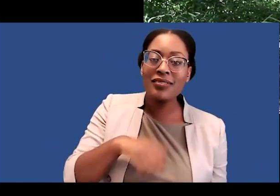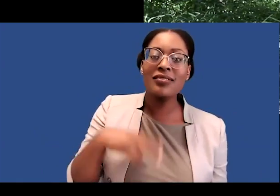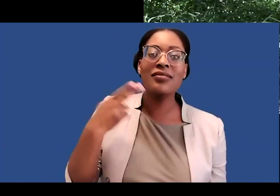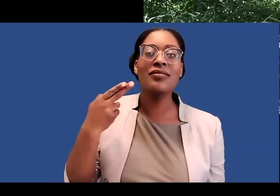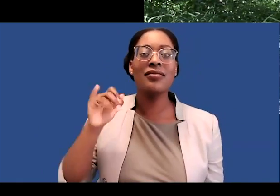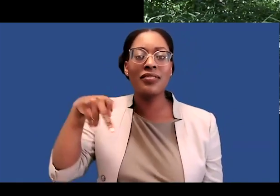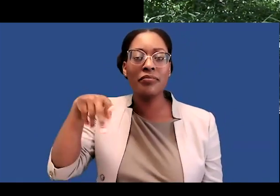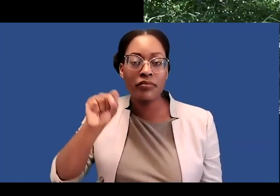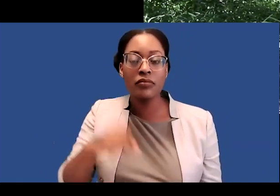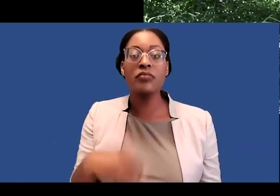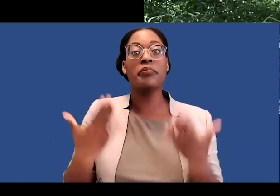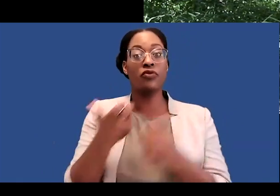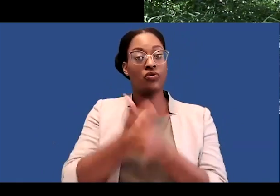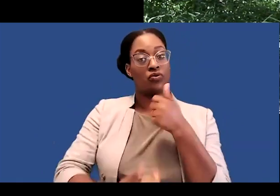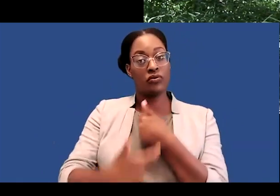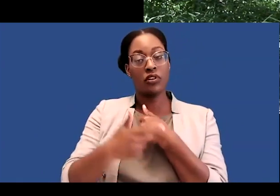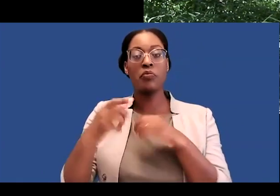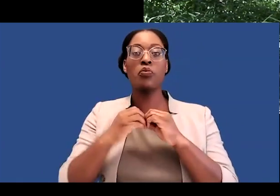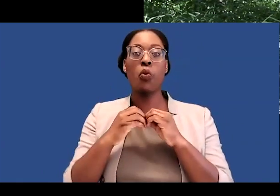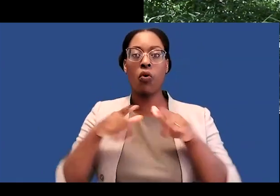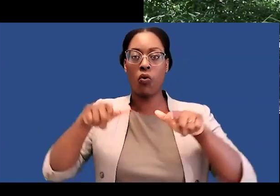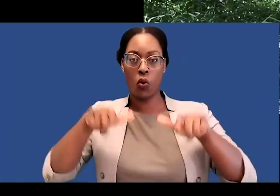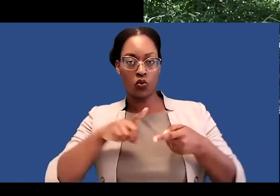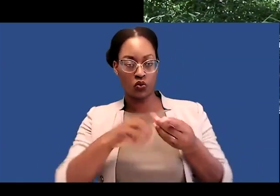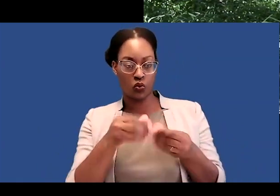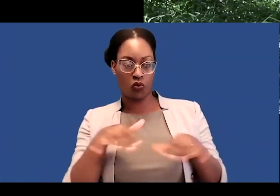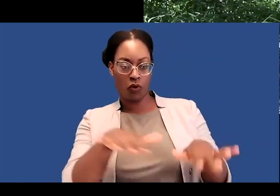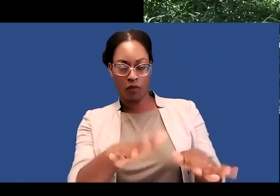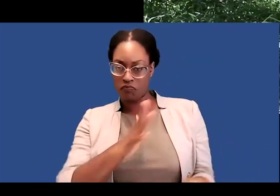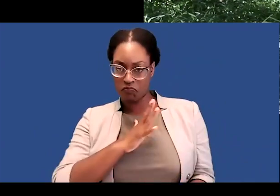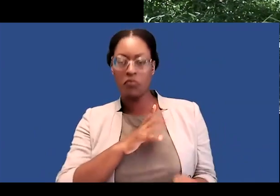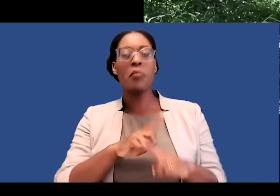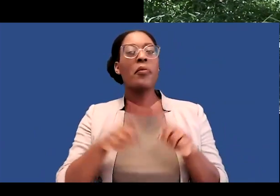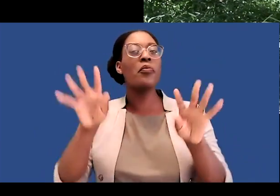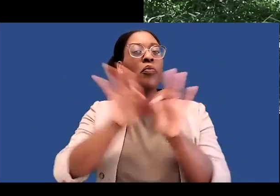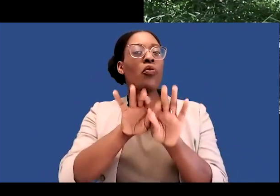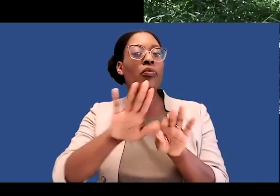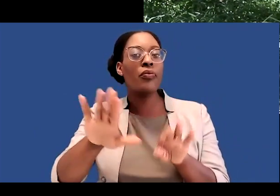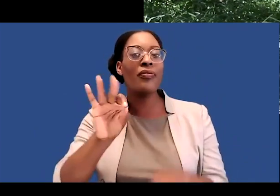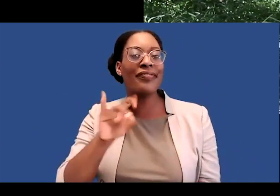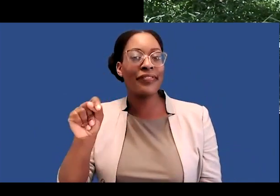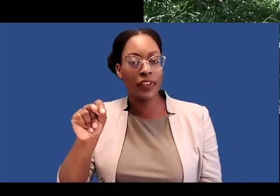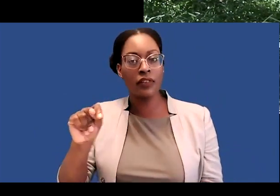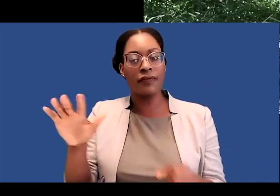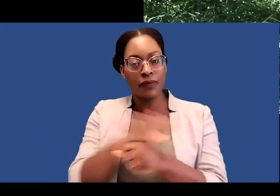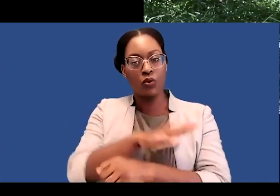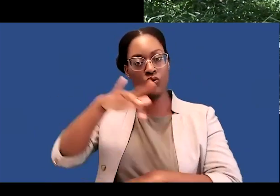hips. Maybe come a little lower each time, but keep the feet grounded, heel to toe.